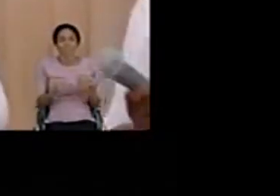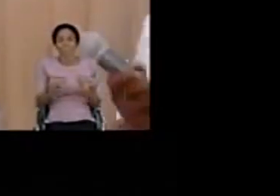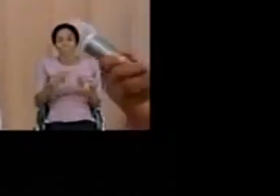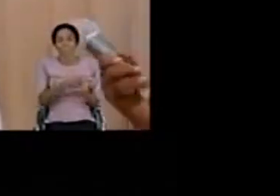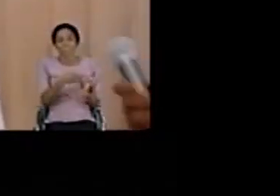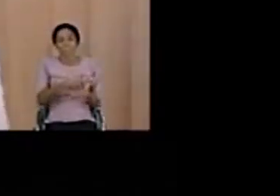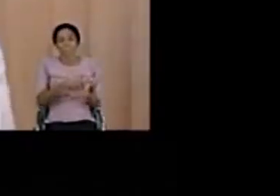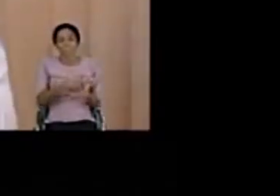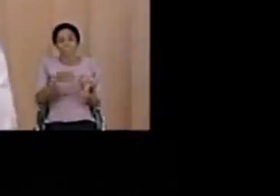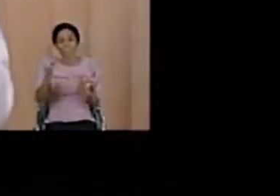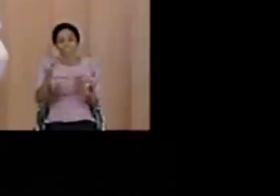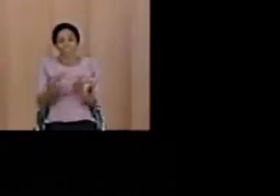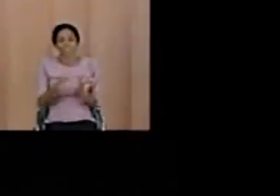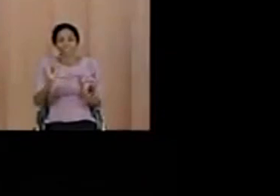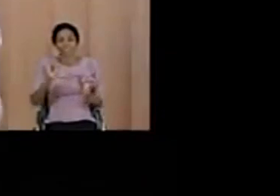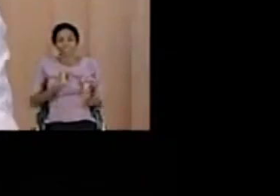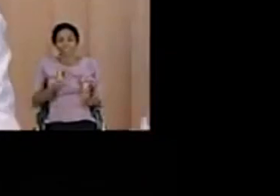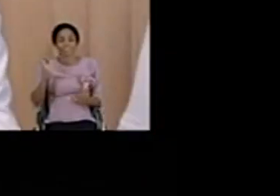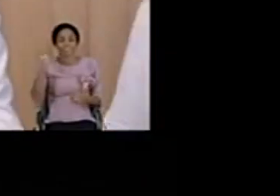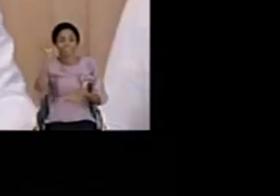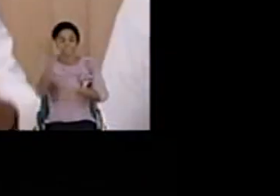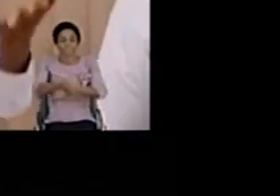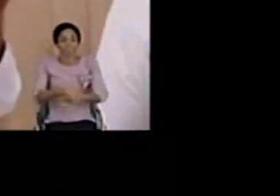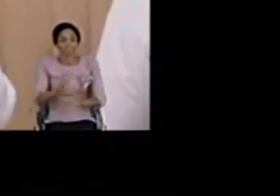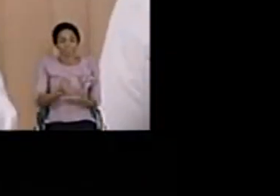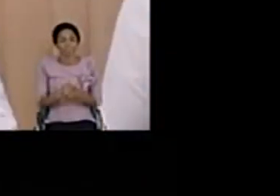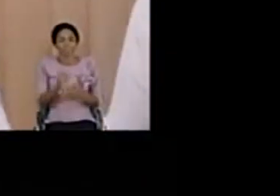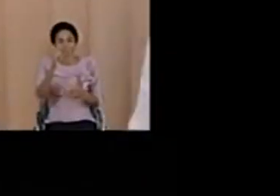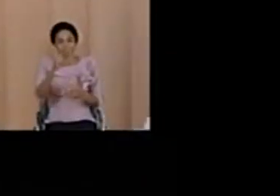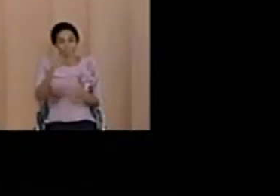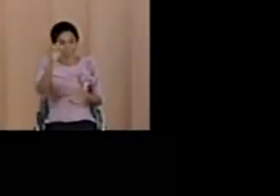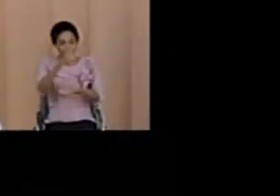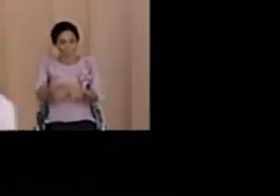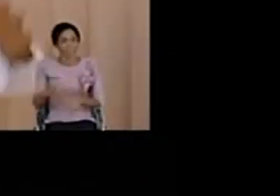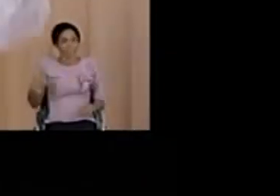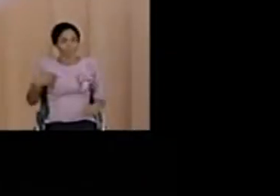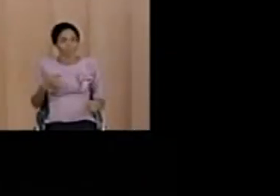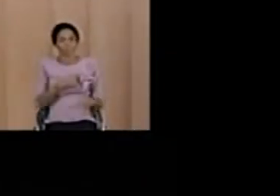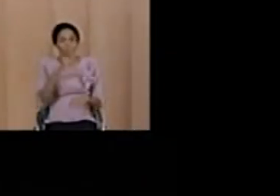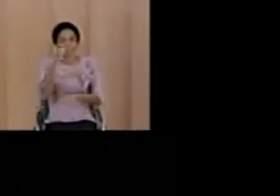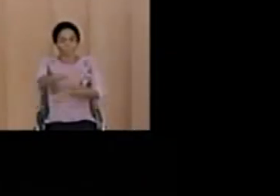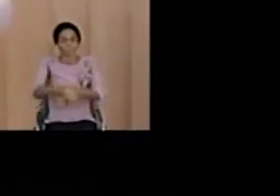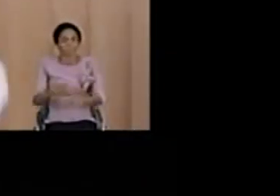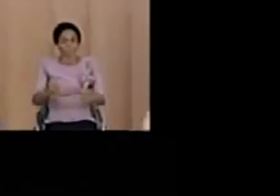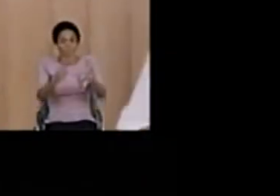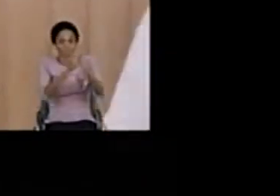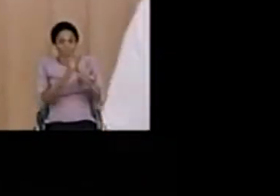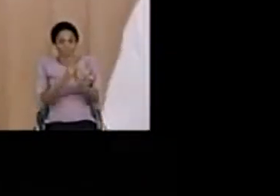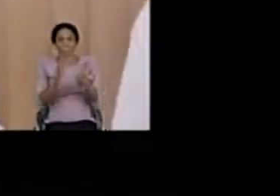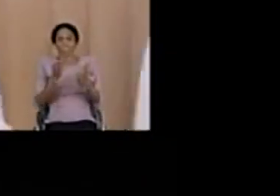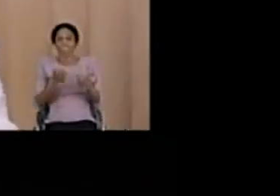Hallelujah. I overcame, you overcame, and together we overcame. Shout hallelujah.